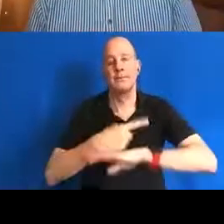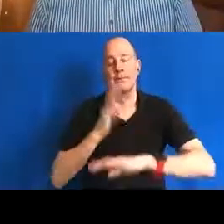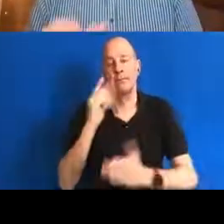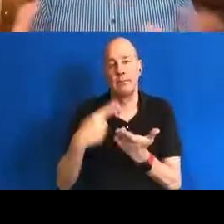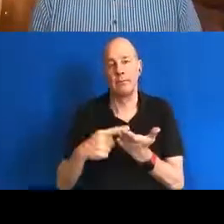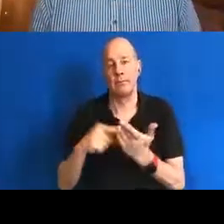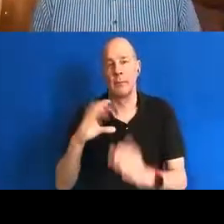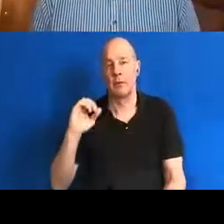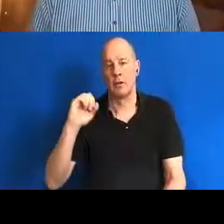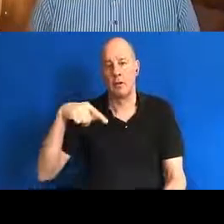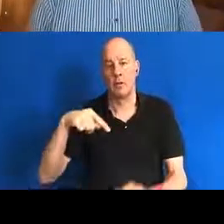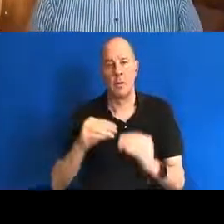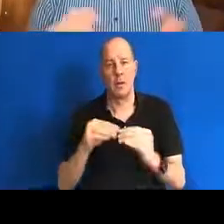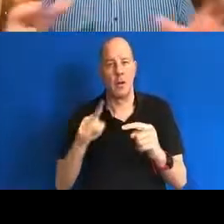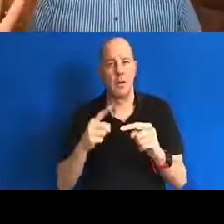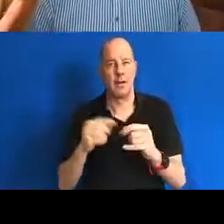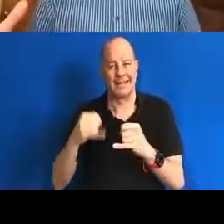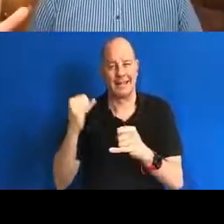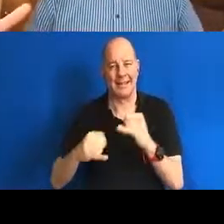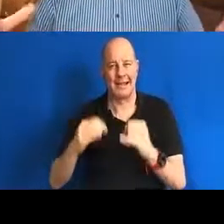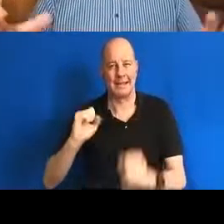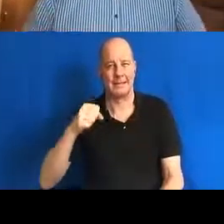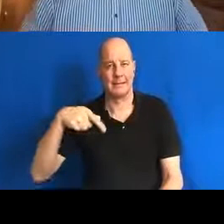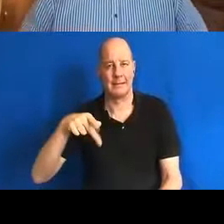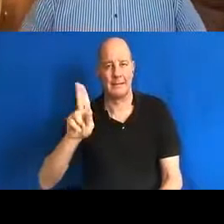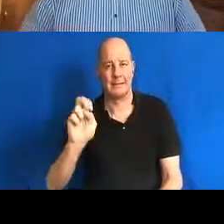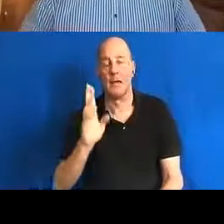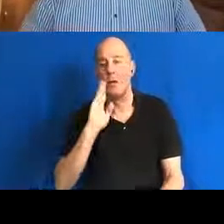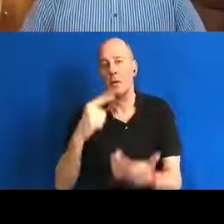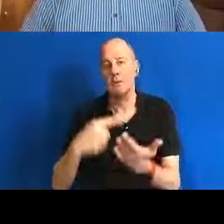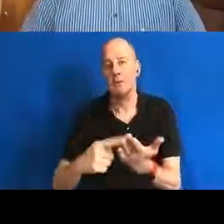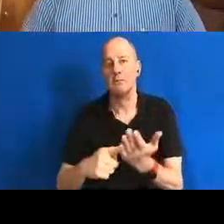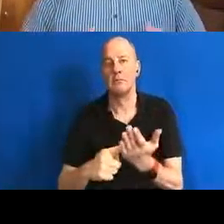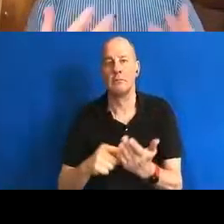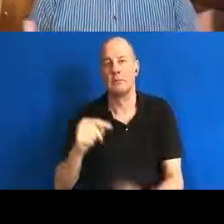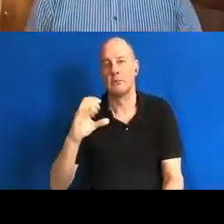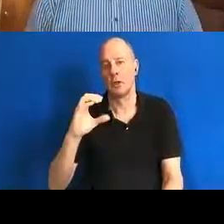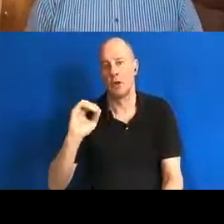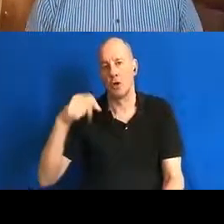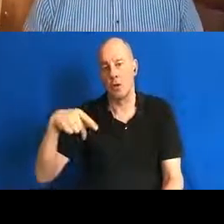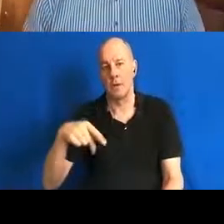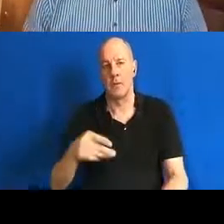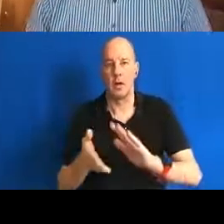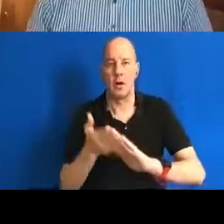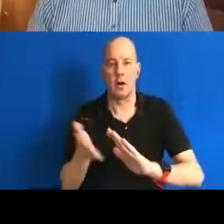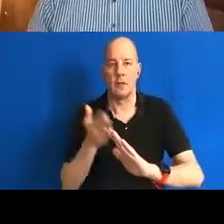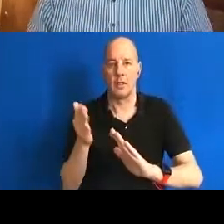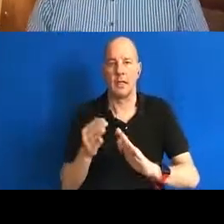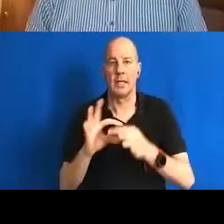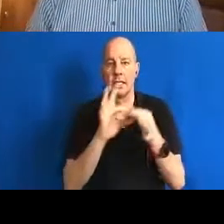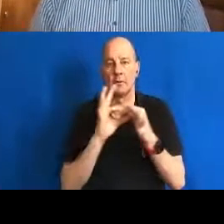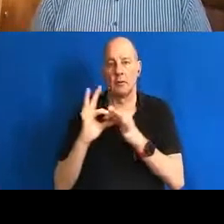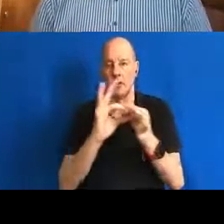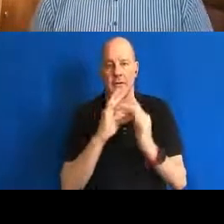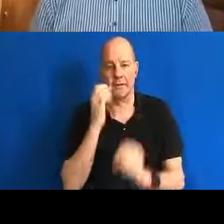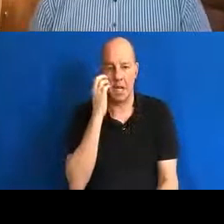last space, where we're going to be talking about cooperatives that operate cooperatively. And